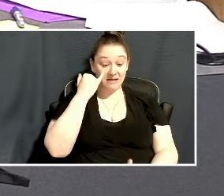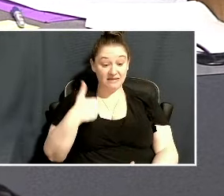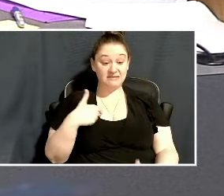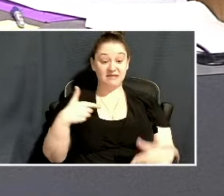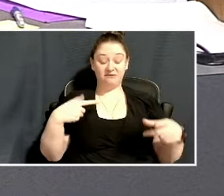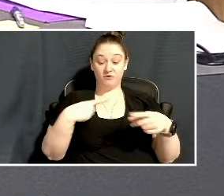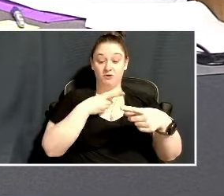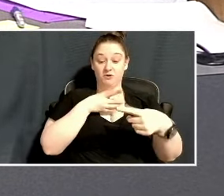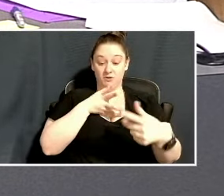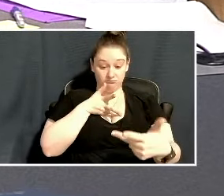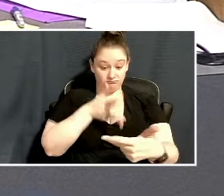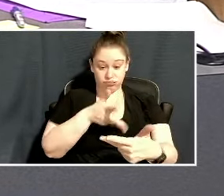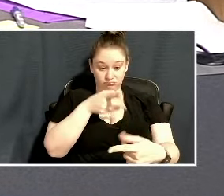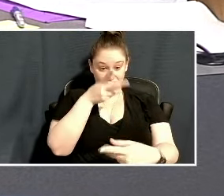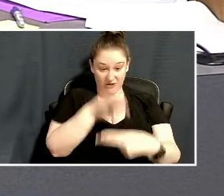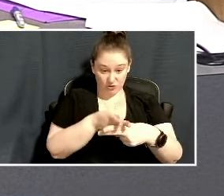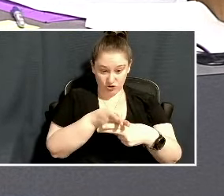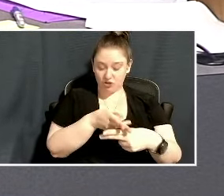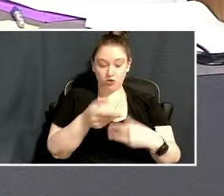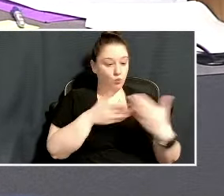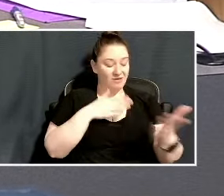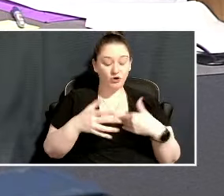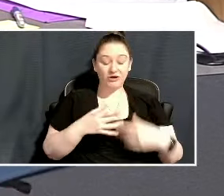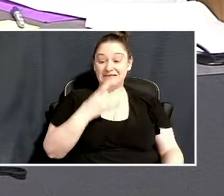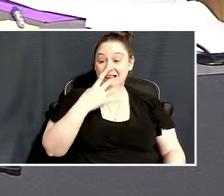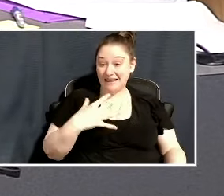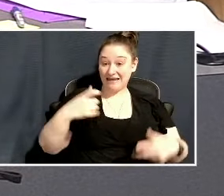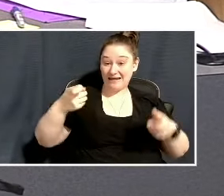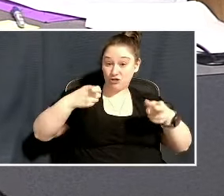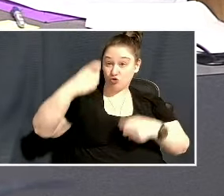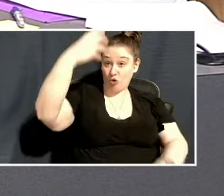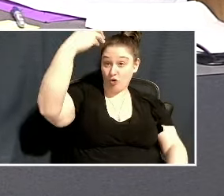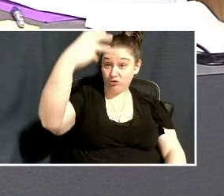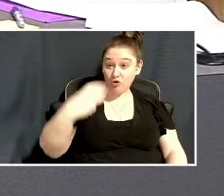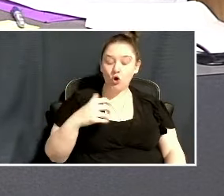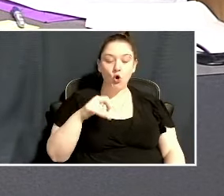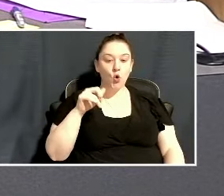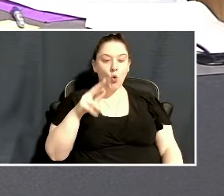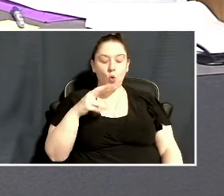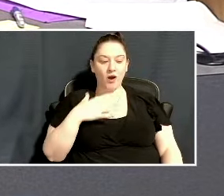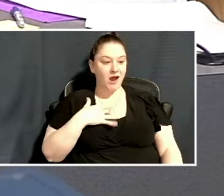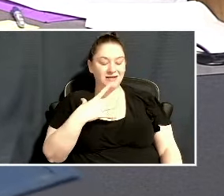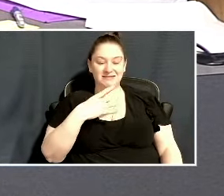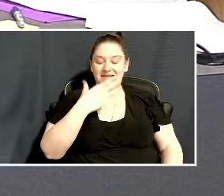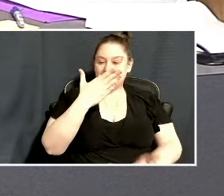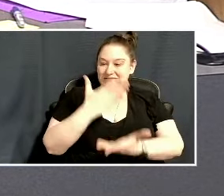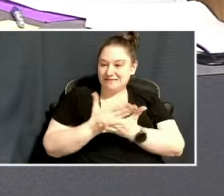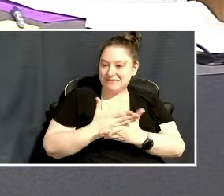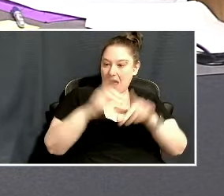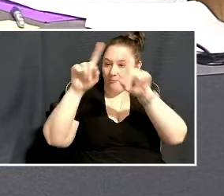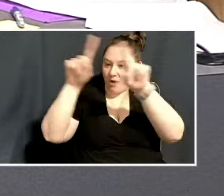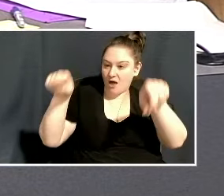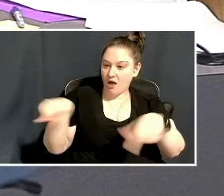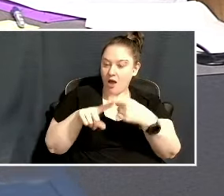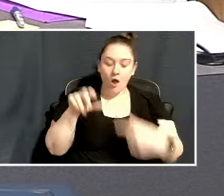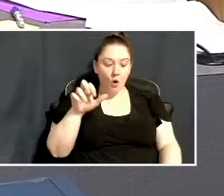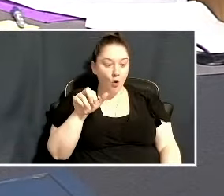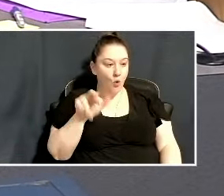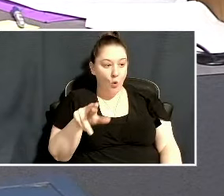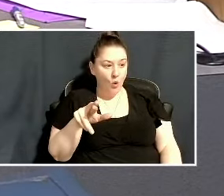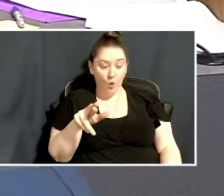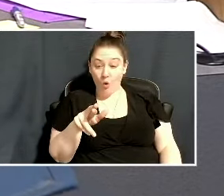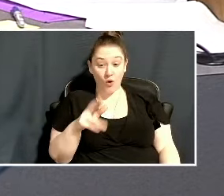a lit controlled intersection, whether it be a stop intersection, or even an